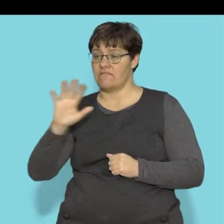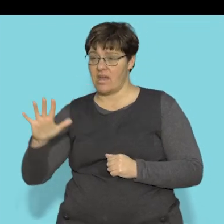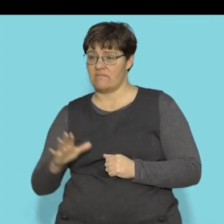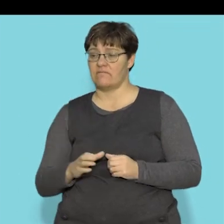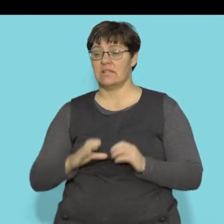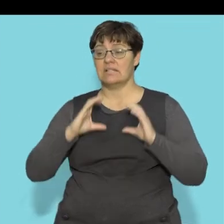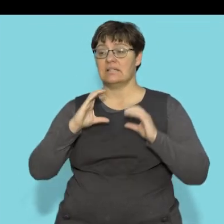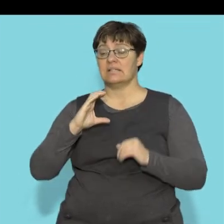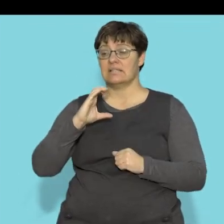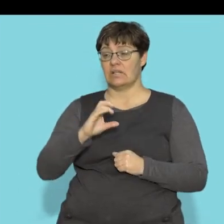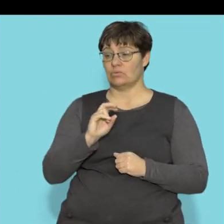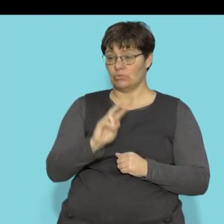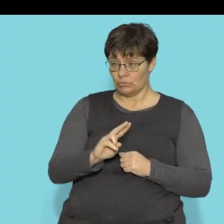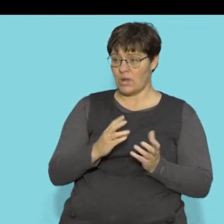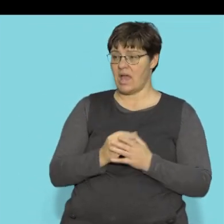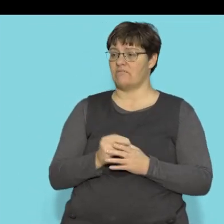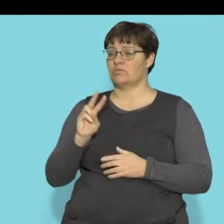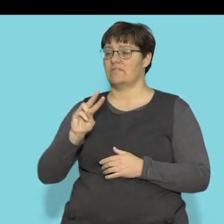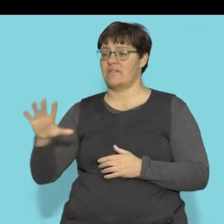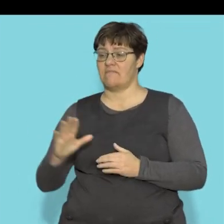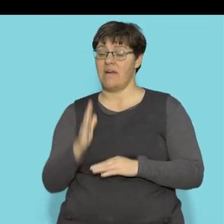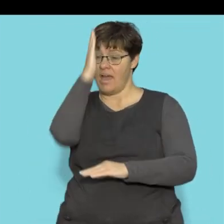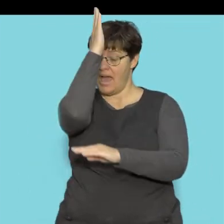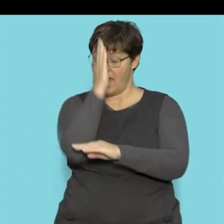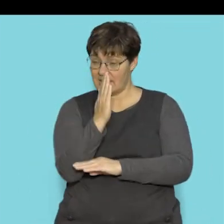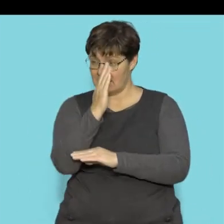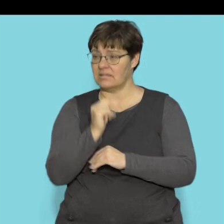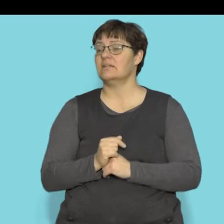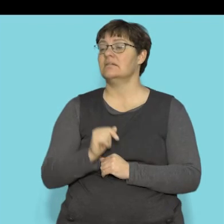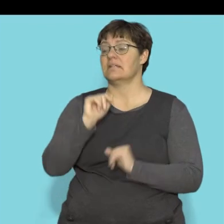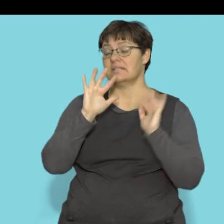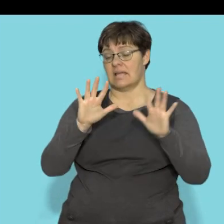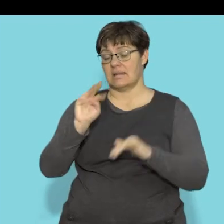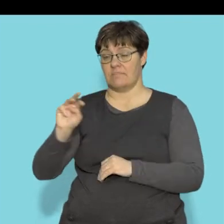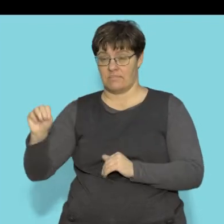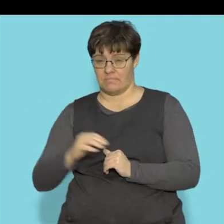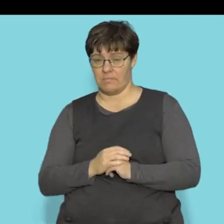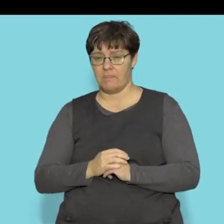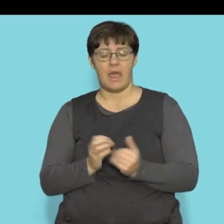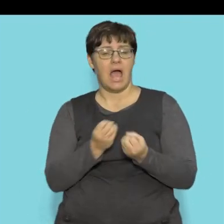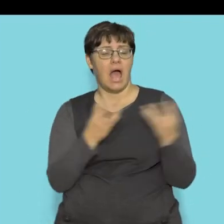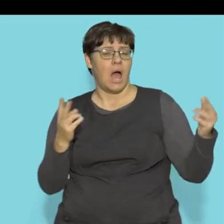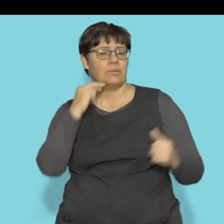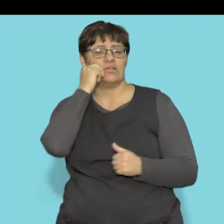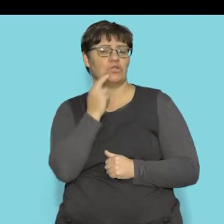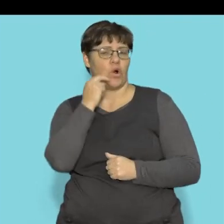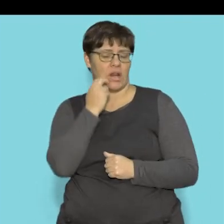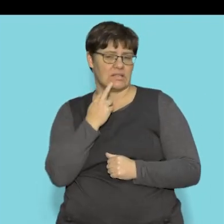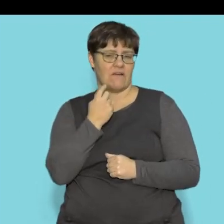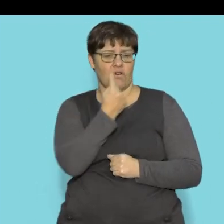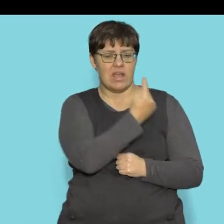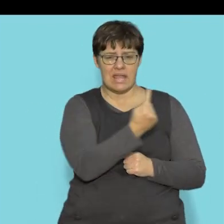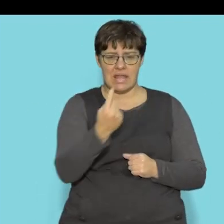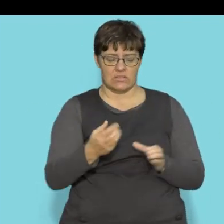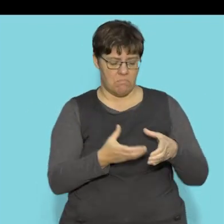millimeters, and the height of the cylinder is 10 millimeters. We want to determine the total volume of chocolate that